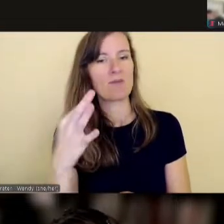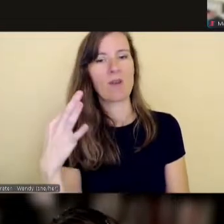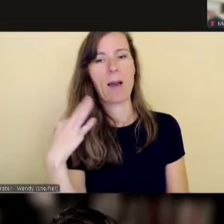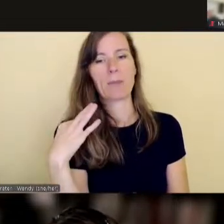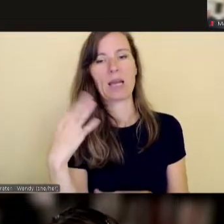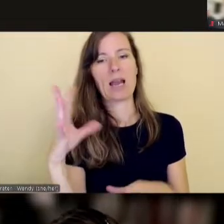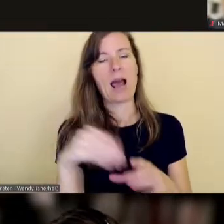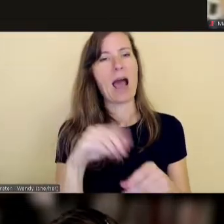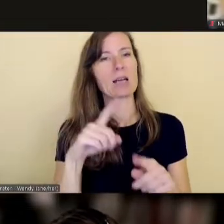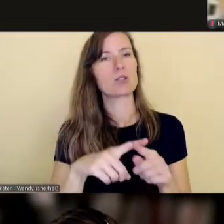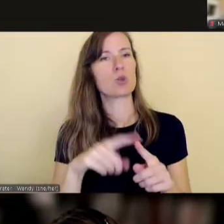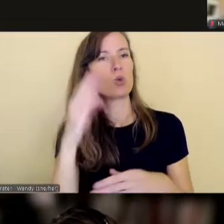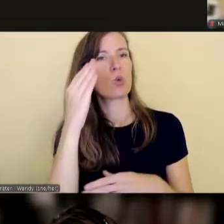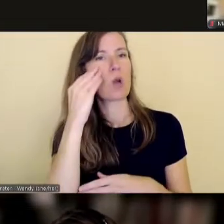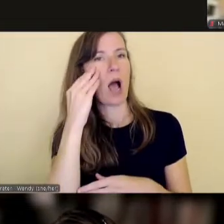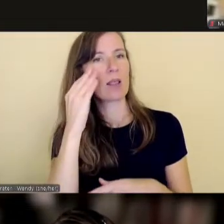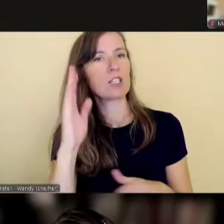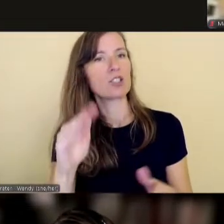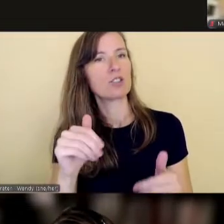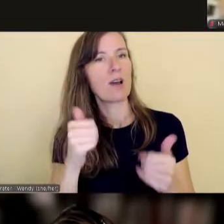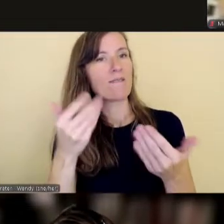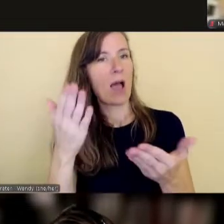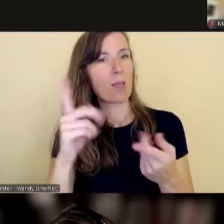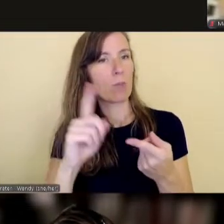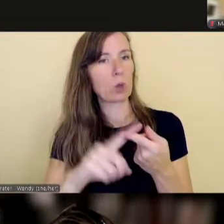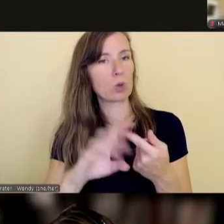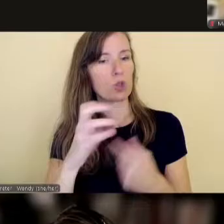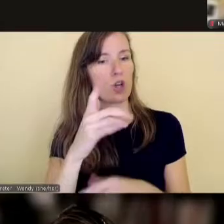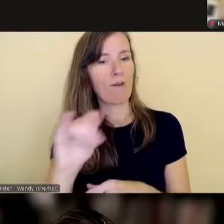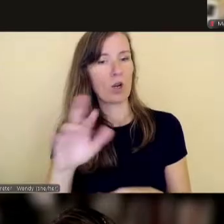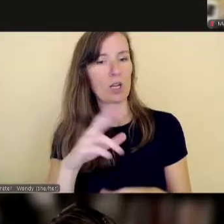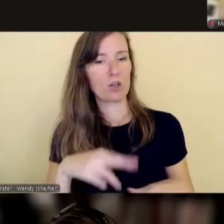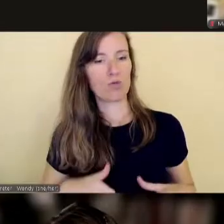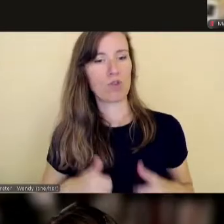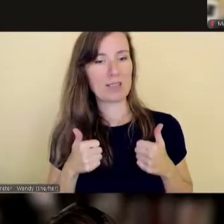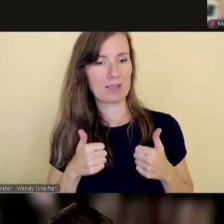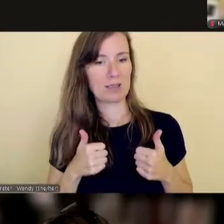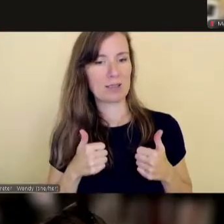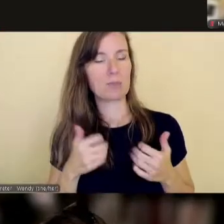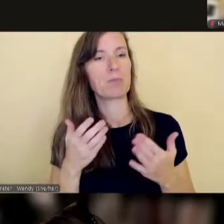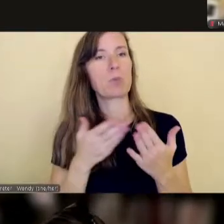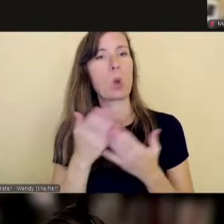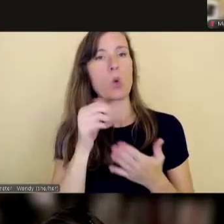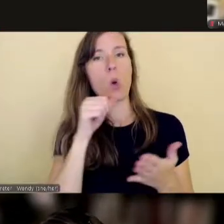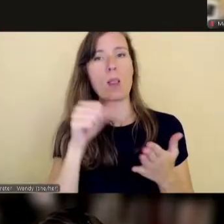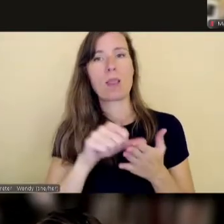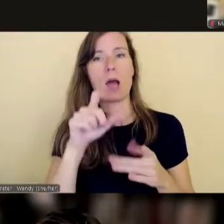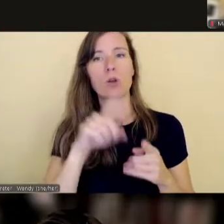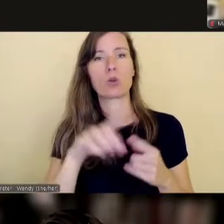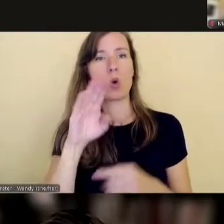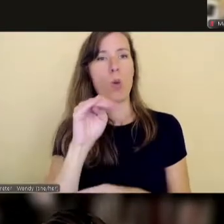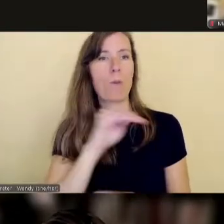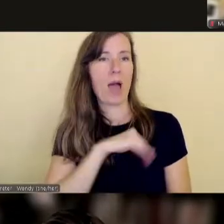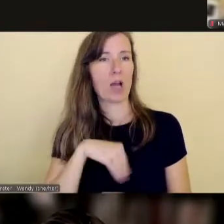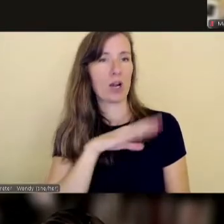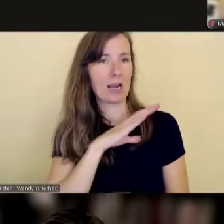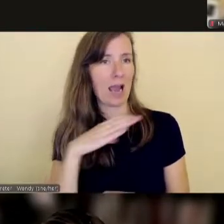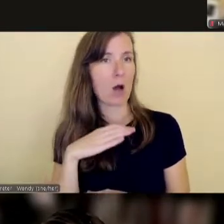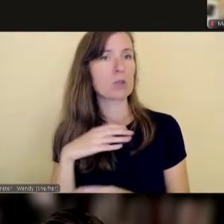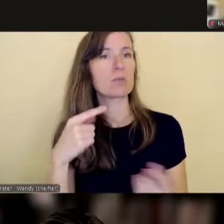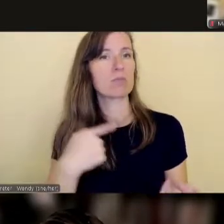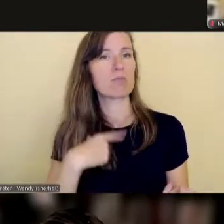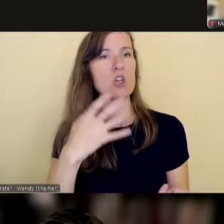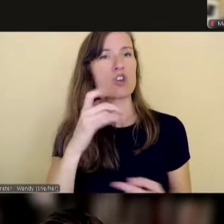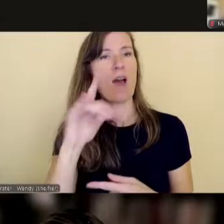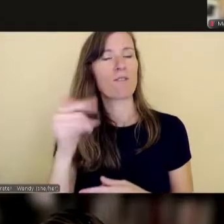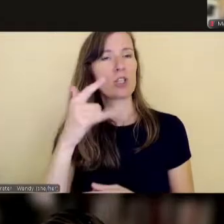Now, through a letter to the mayor and council, the Cheverly Green Infrastructure Committee has requested that the mayor and council seek